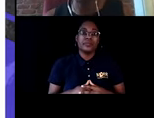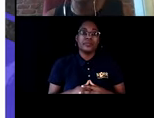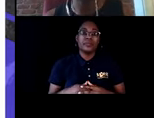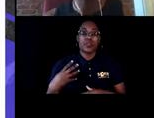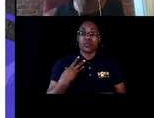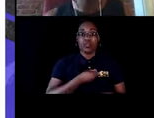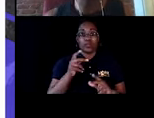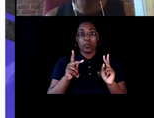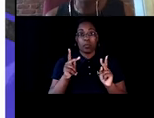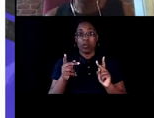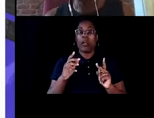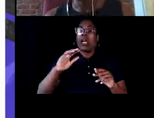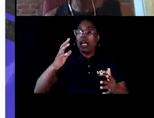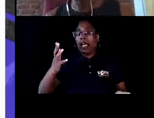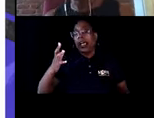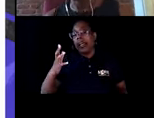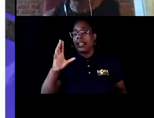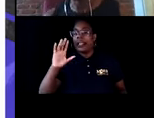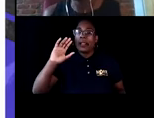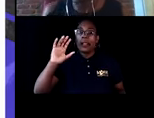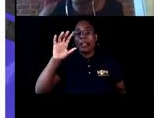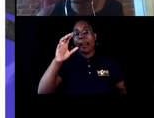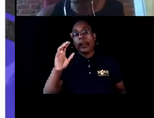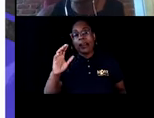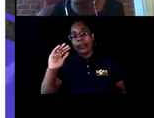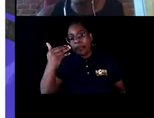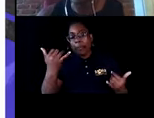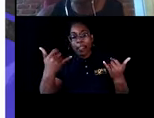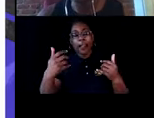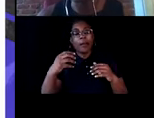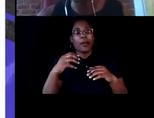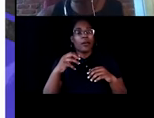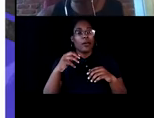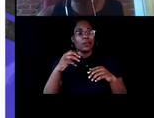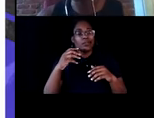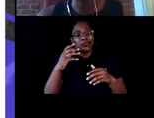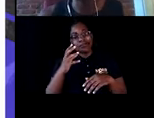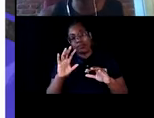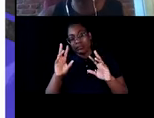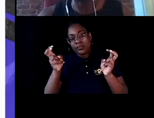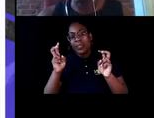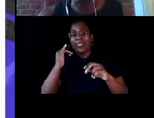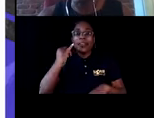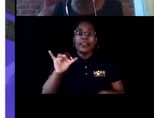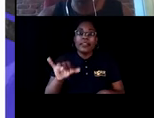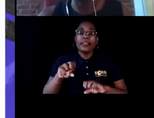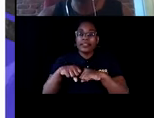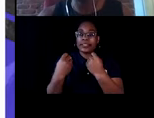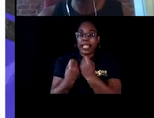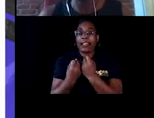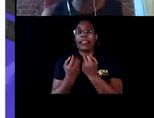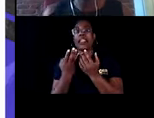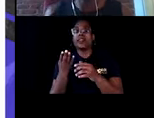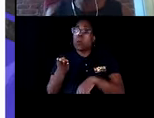more accepted, more common, despite society progressing over the many years, that violence against